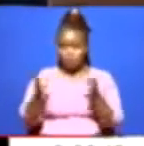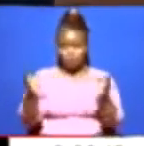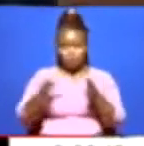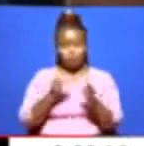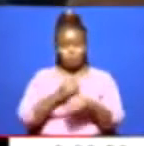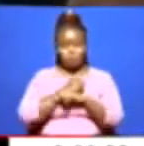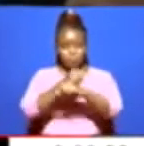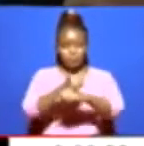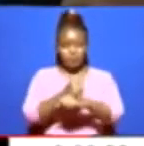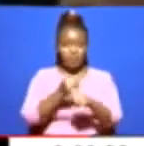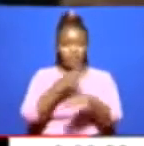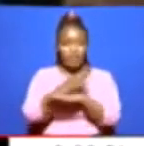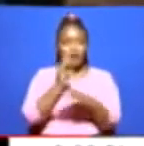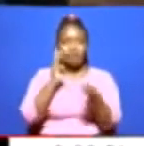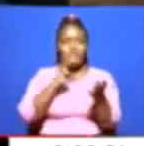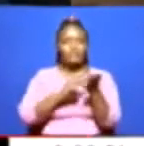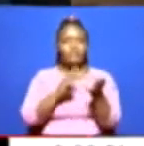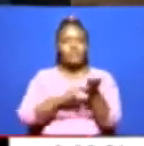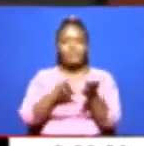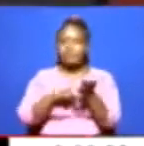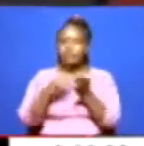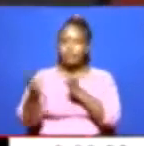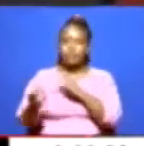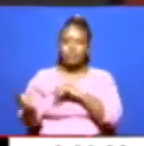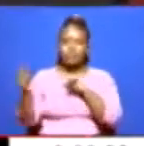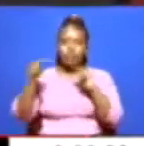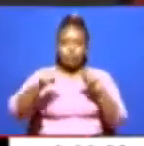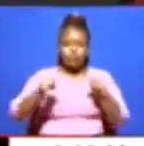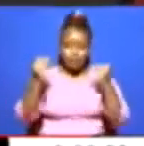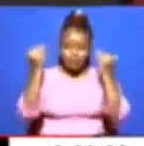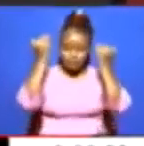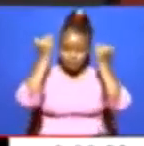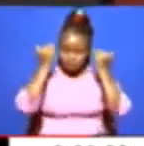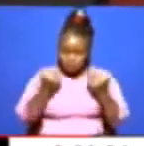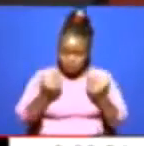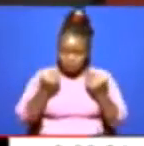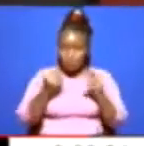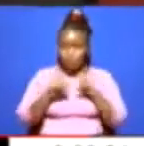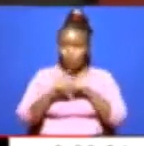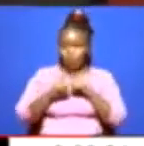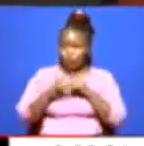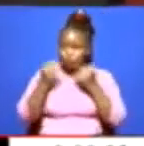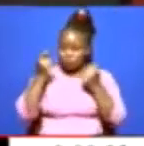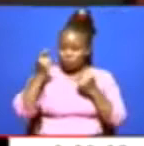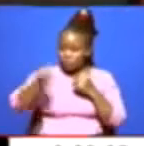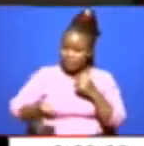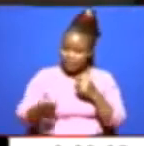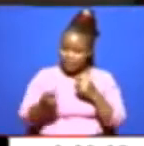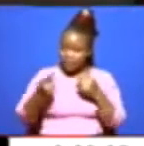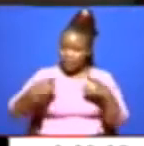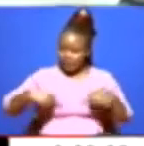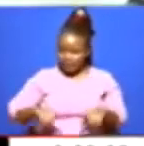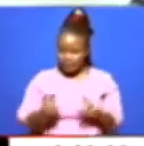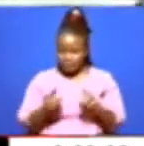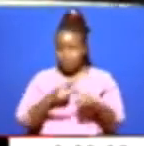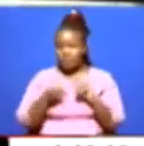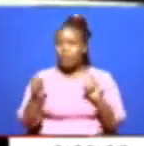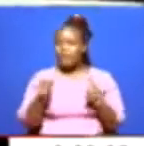failed to show up in court today. The Chief Magistrate Wendy Micheni granted the application but also discouraged such